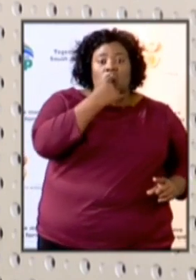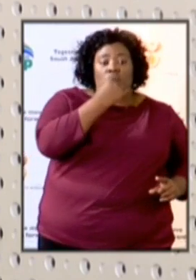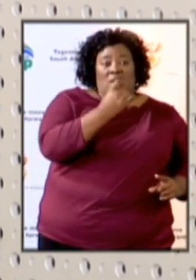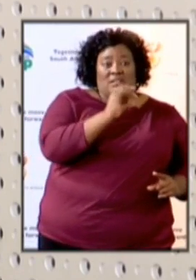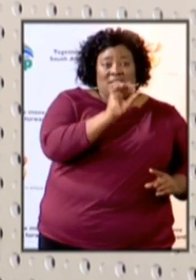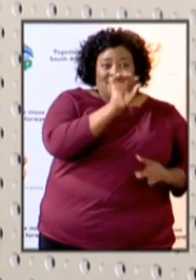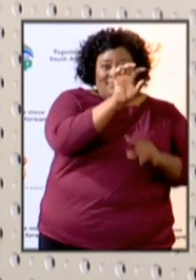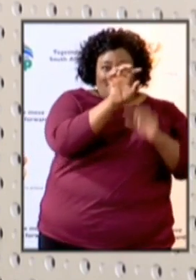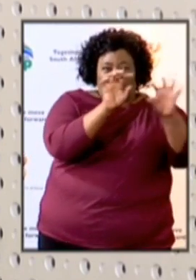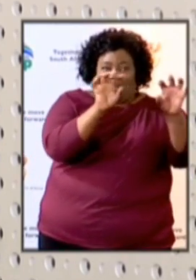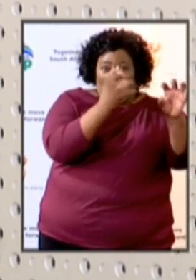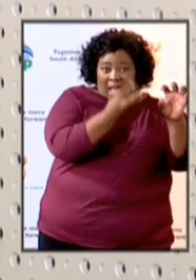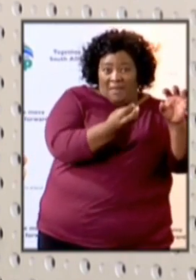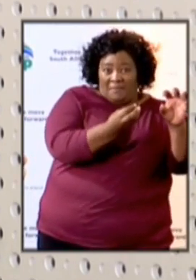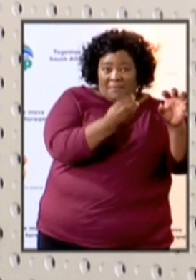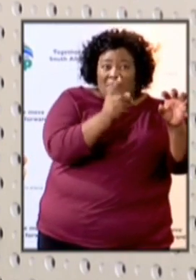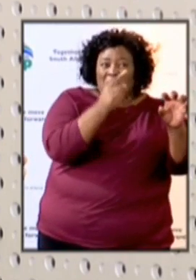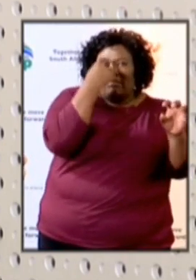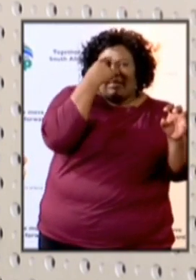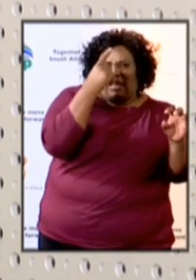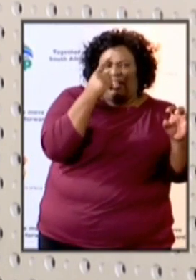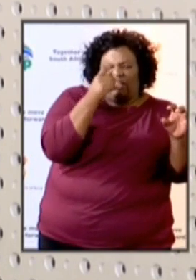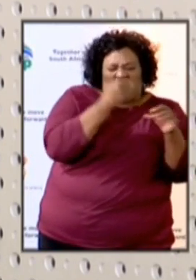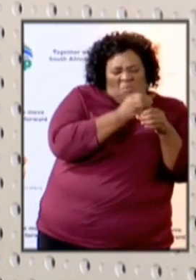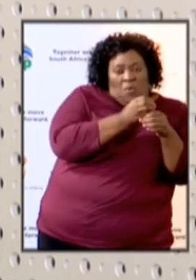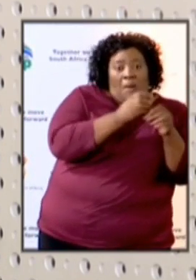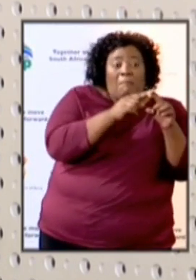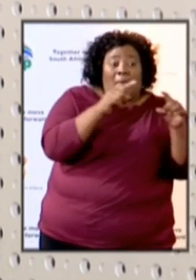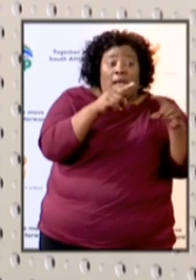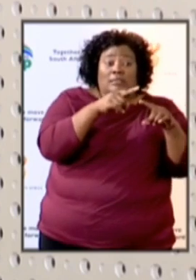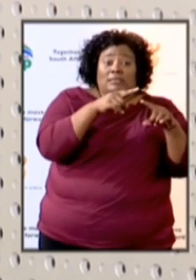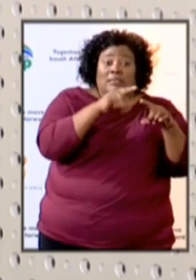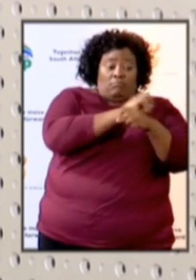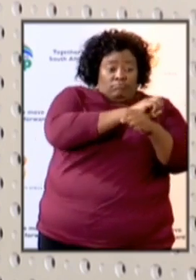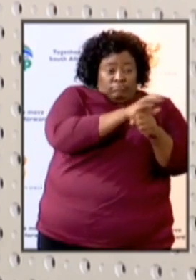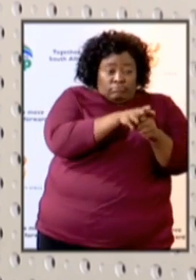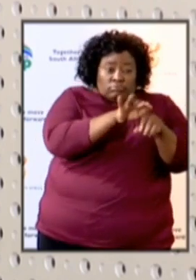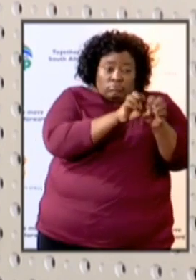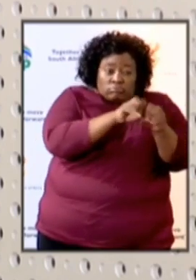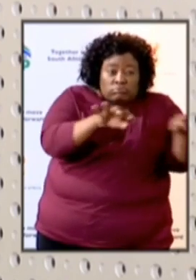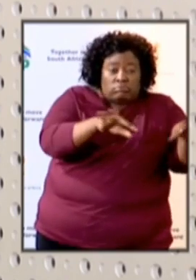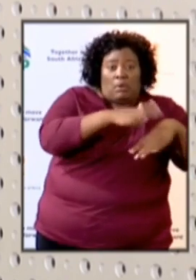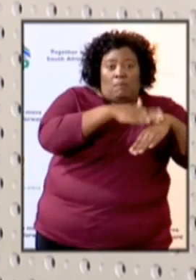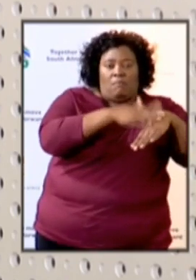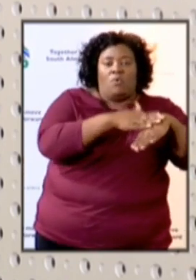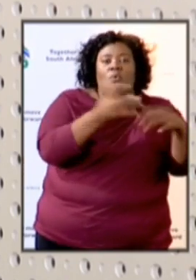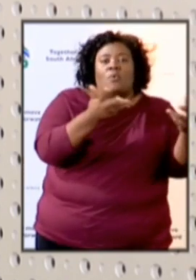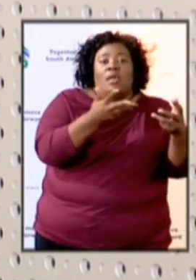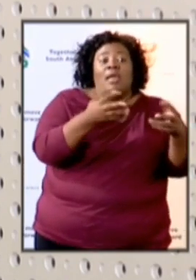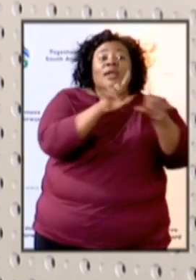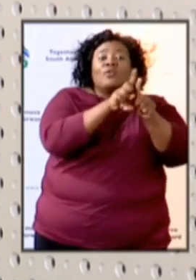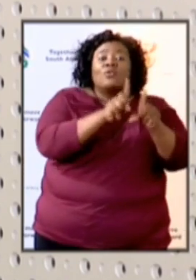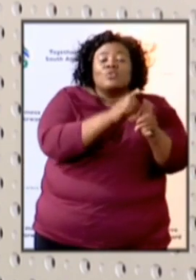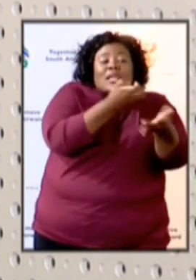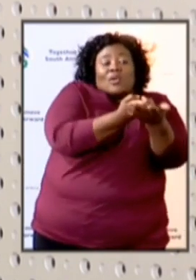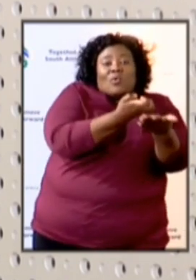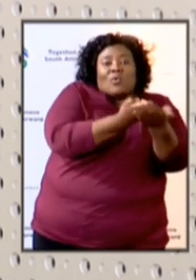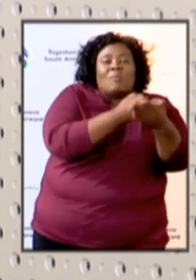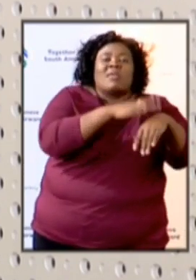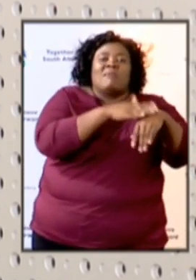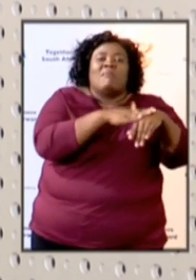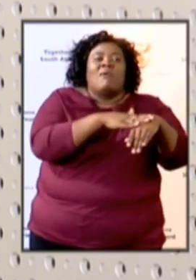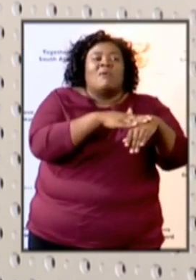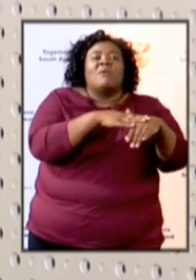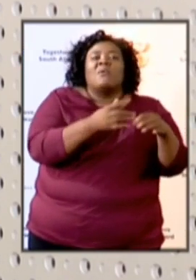look small, but that's where the concentration of the economy is, in those red